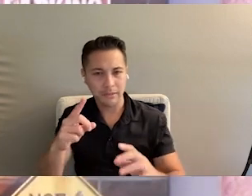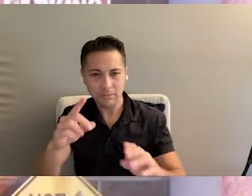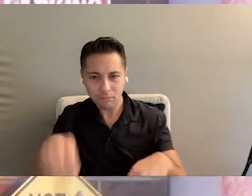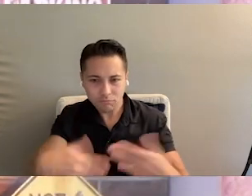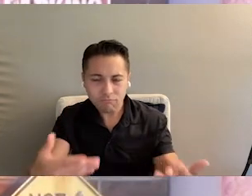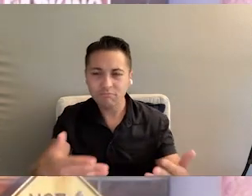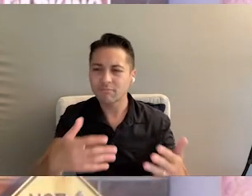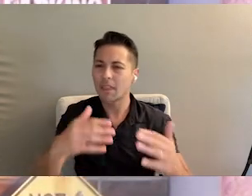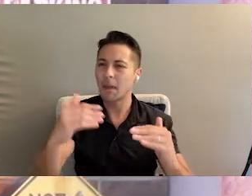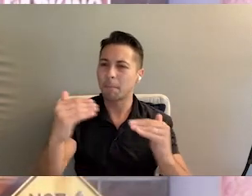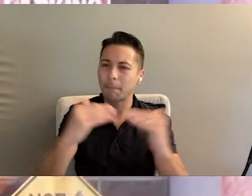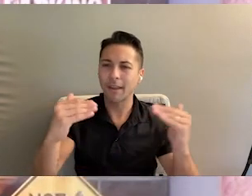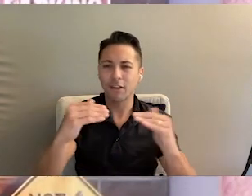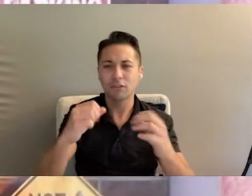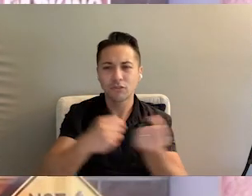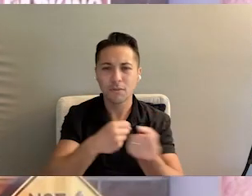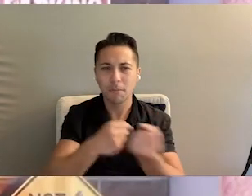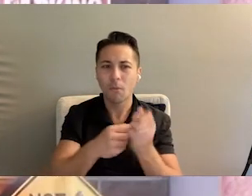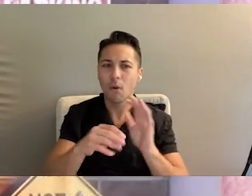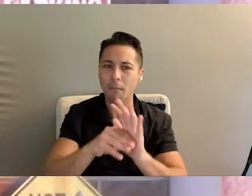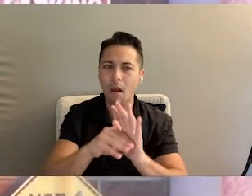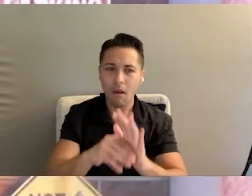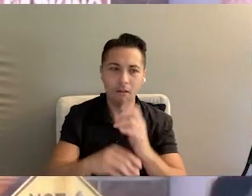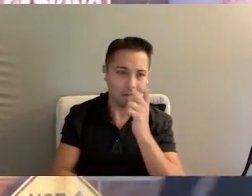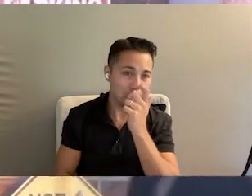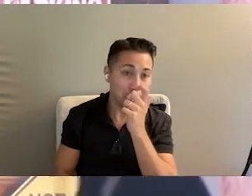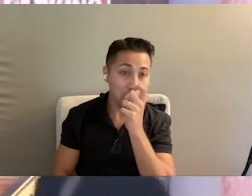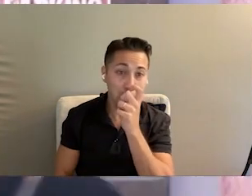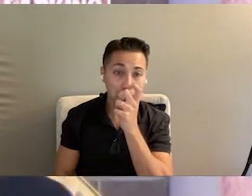support model. And so could you share just a little bit about what you're doing there?